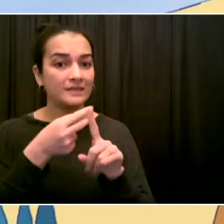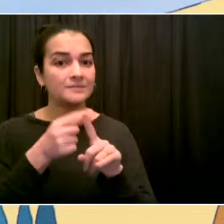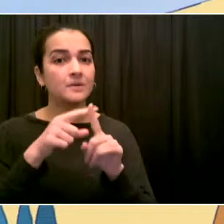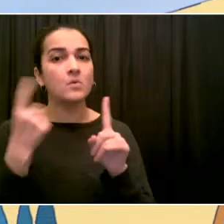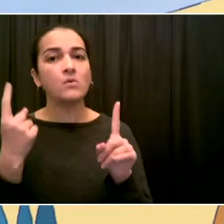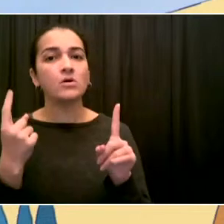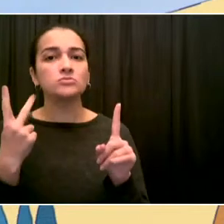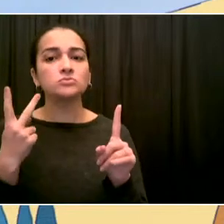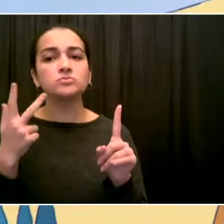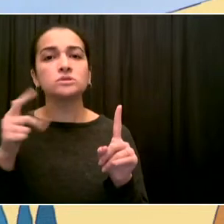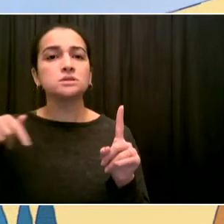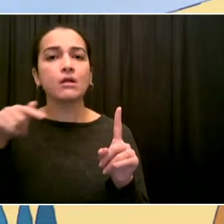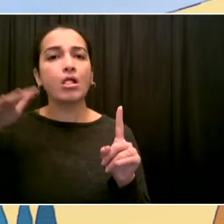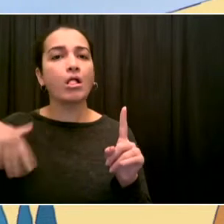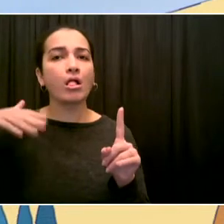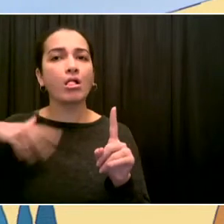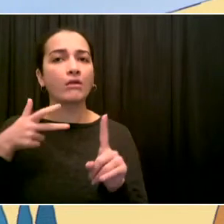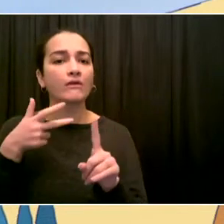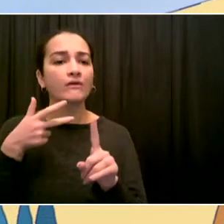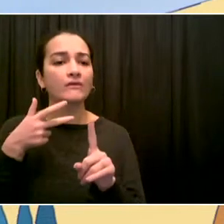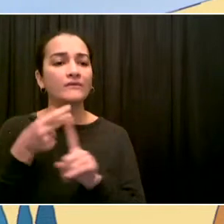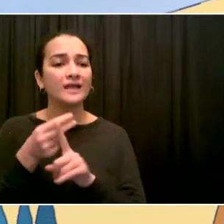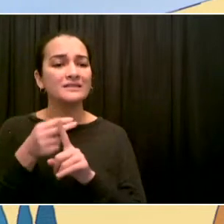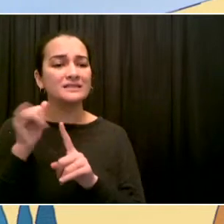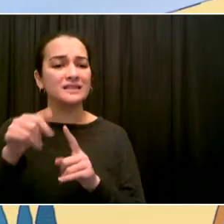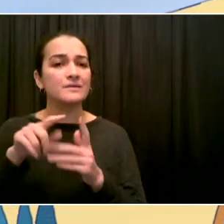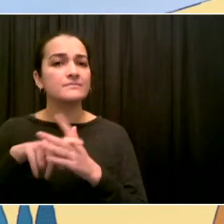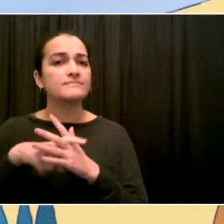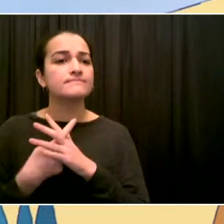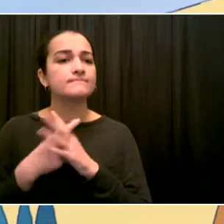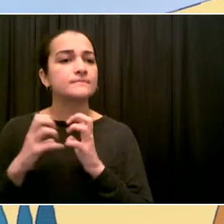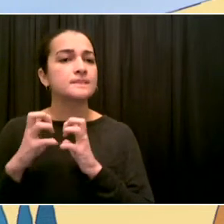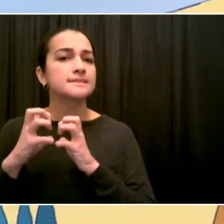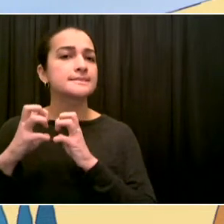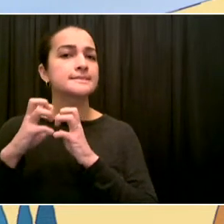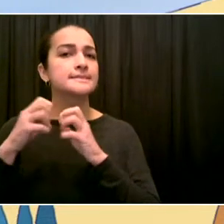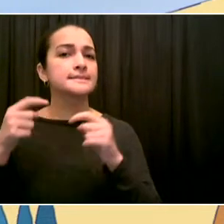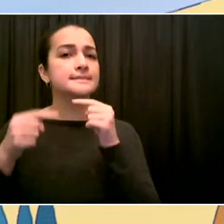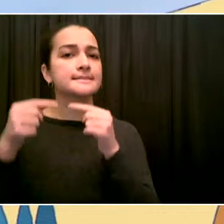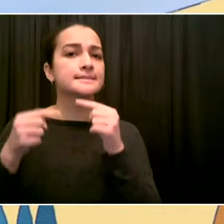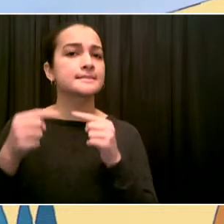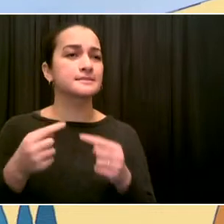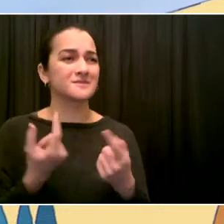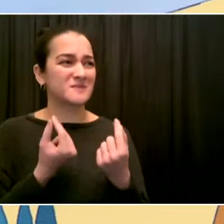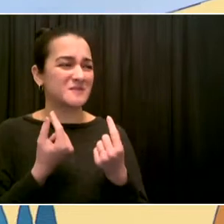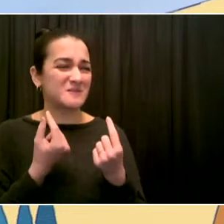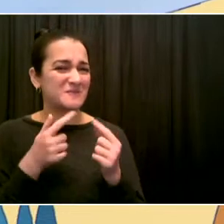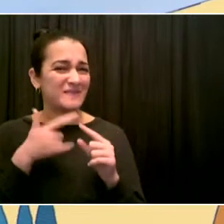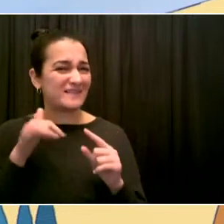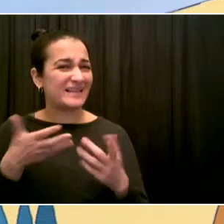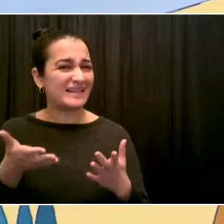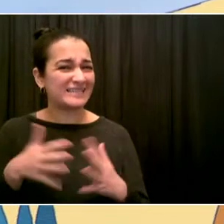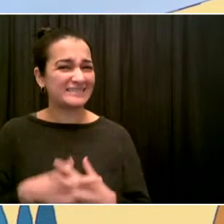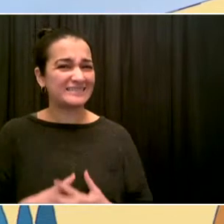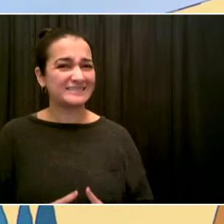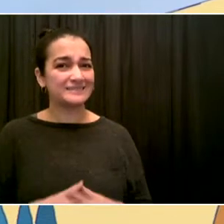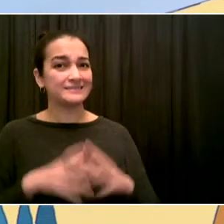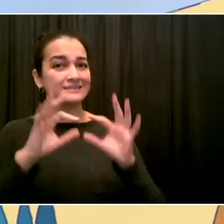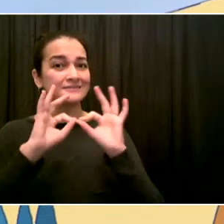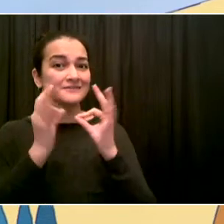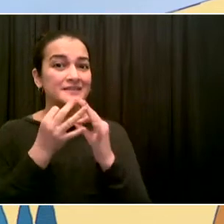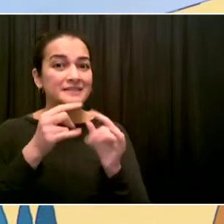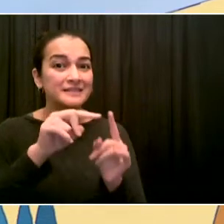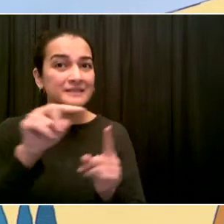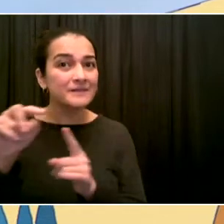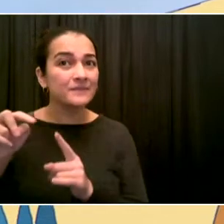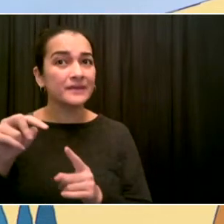them to get vaccinated, but assuming that hasn't worked, should you not invite unvaccinated people or uninvite them and try to have